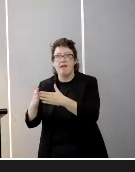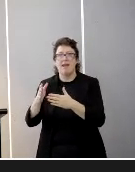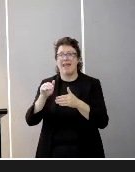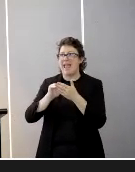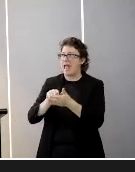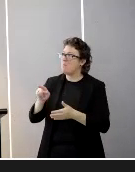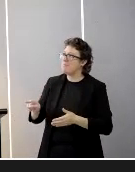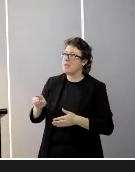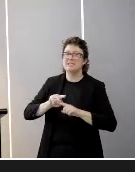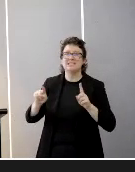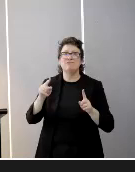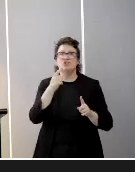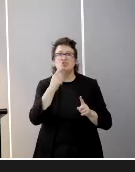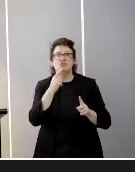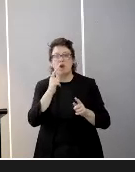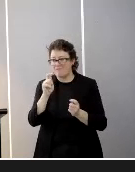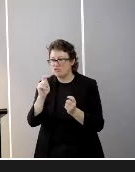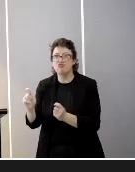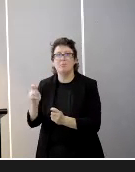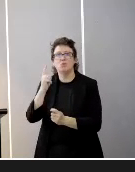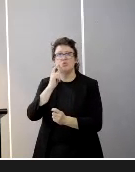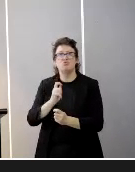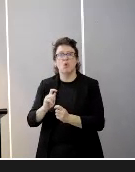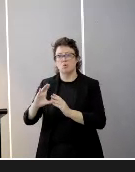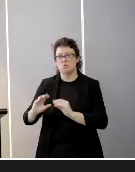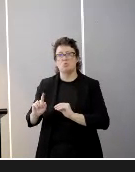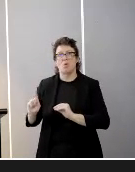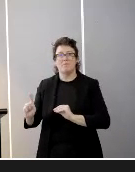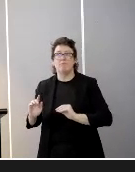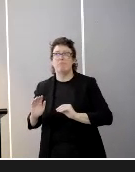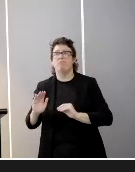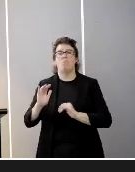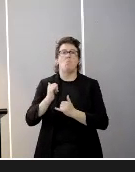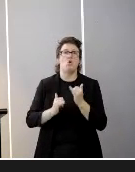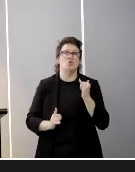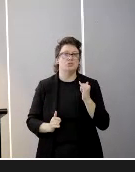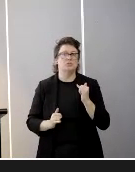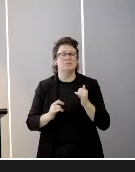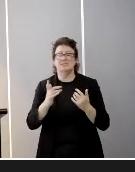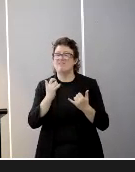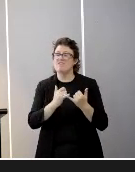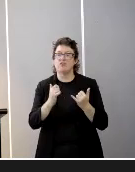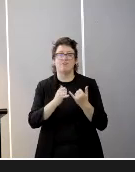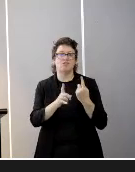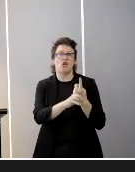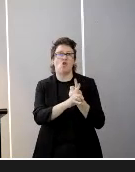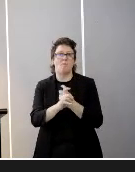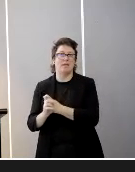them certain kinds of treatments to prevent them getting worse? But yeah, I think it's just very complicated.